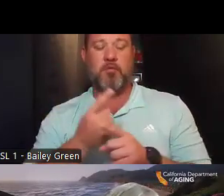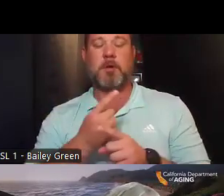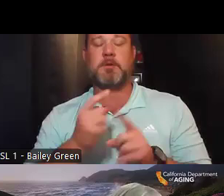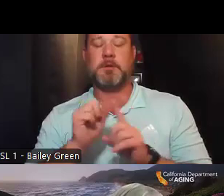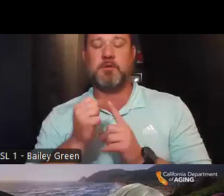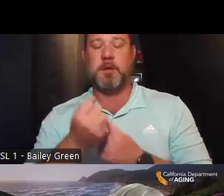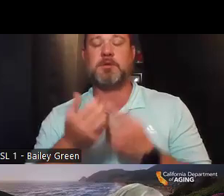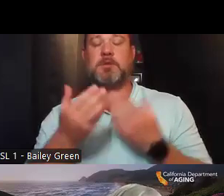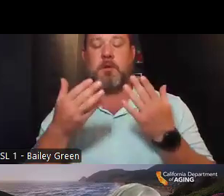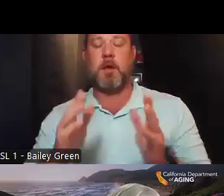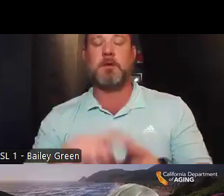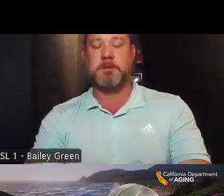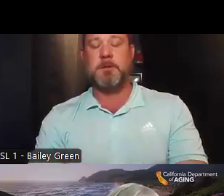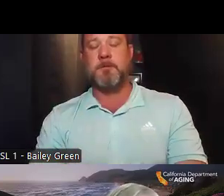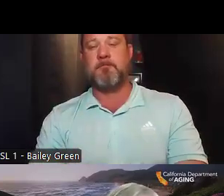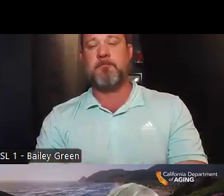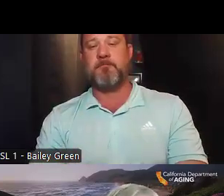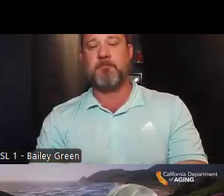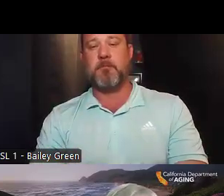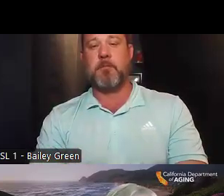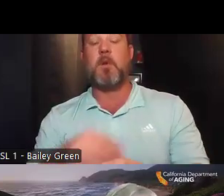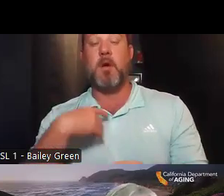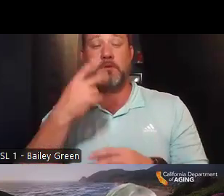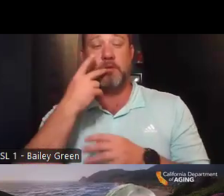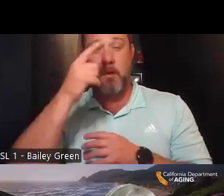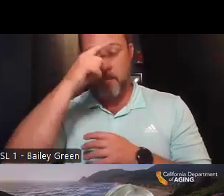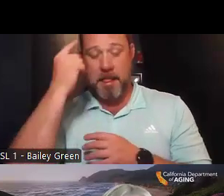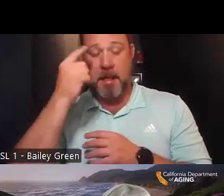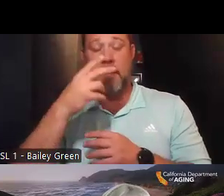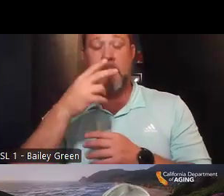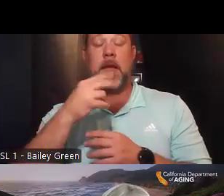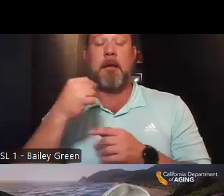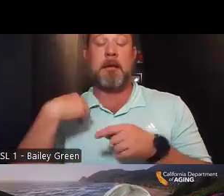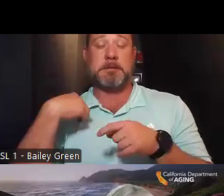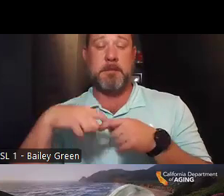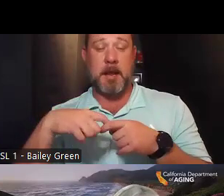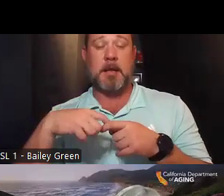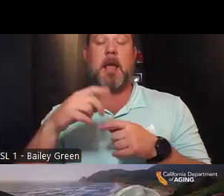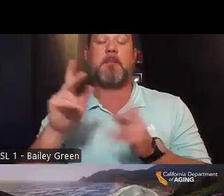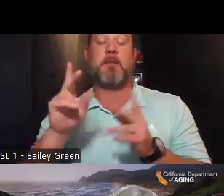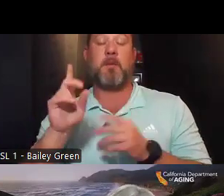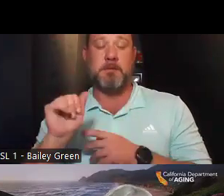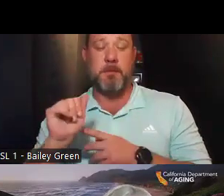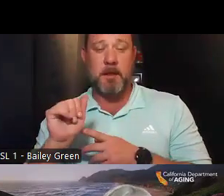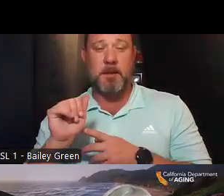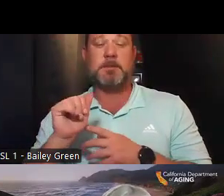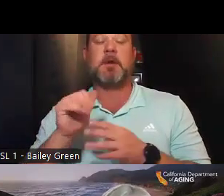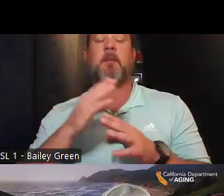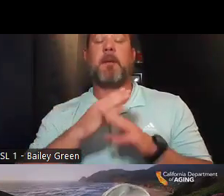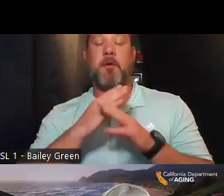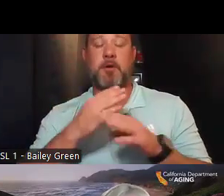manners. We also saw that Black and Hispanic older adults and people with disabilities often face barriers to